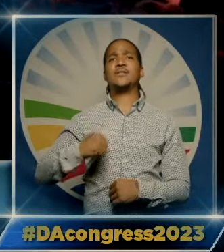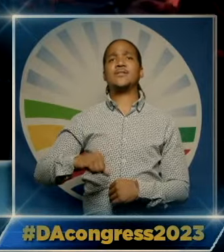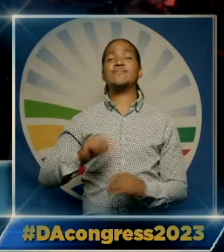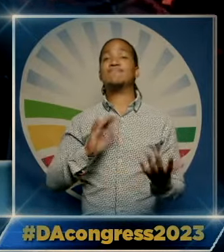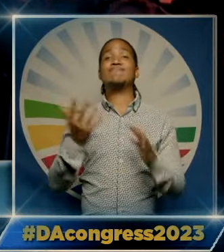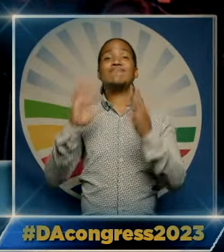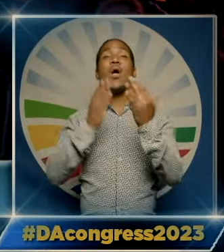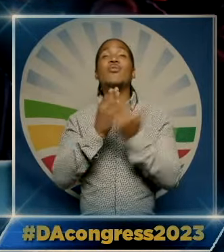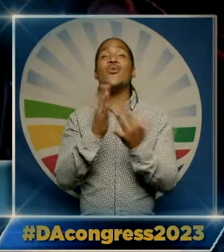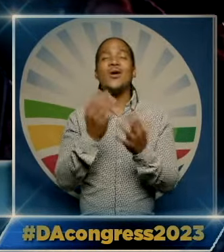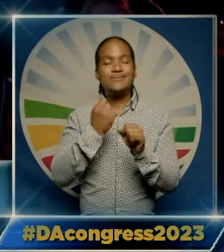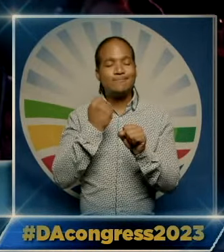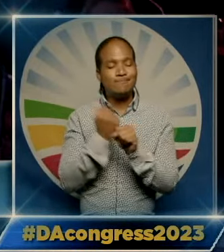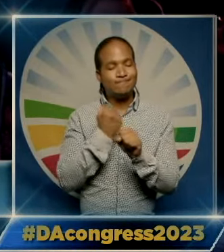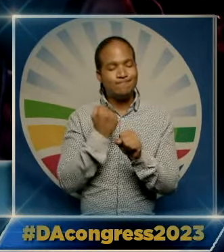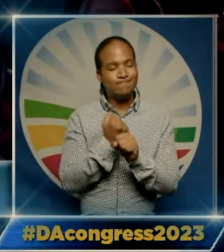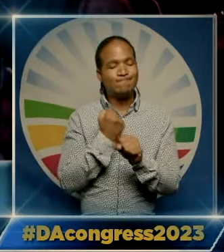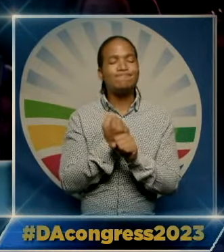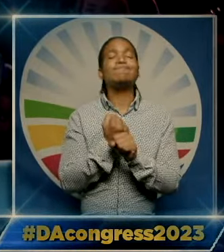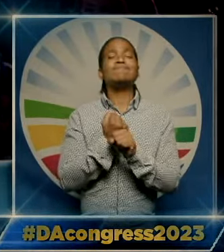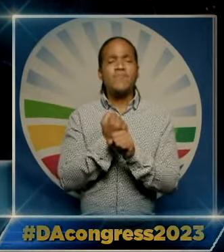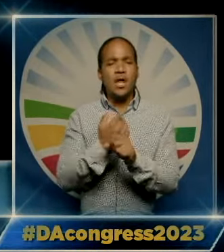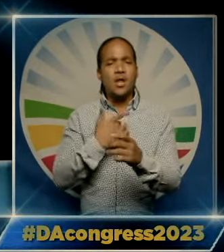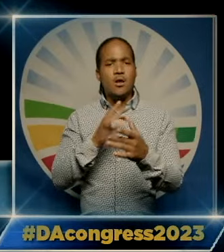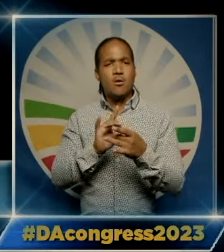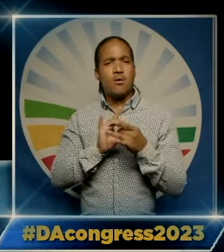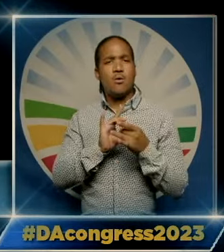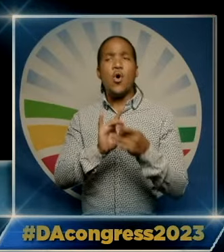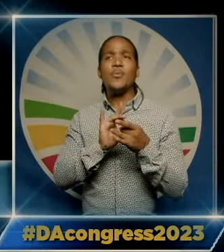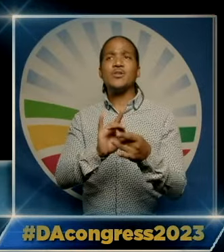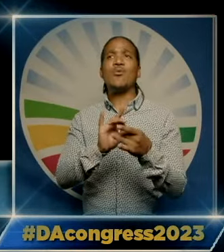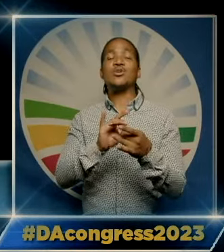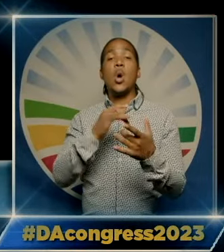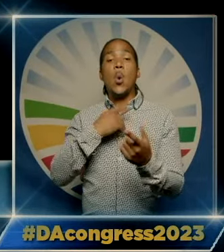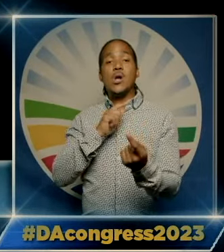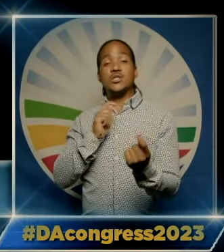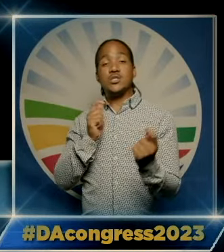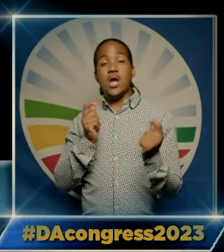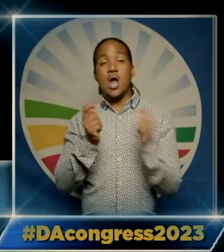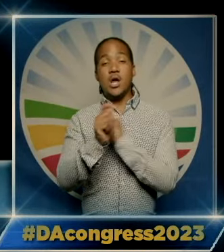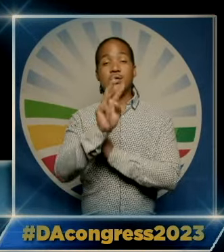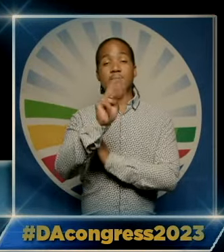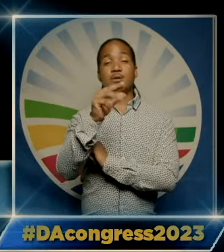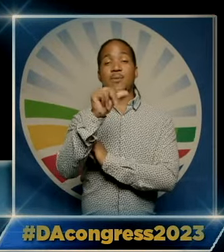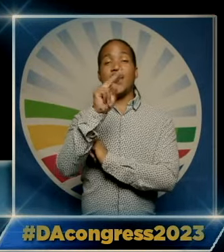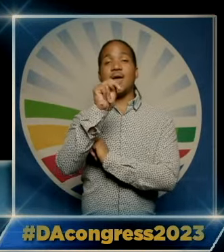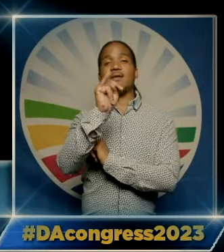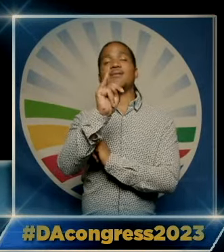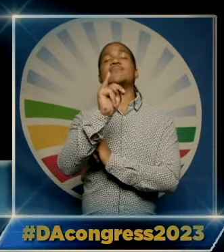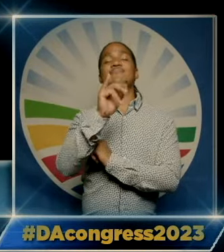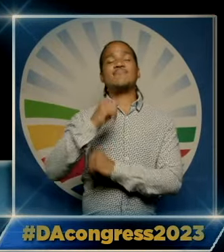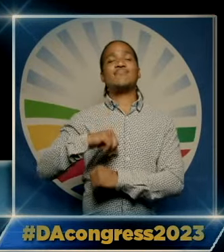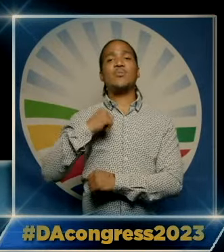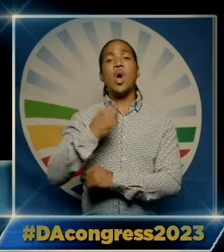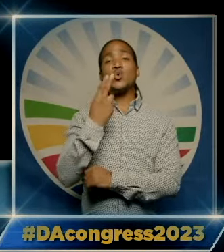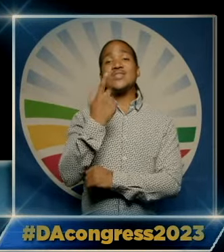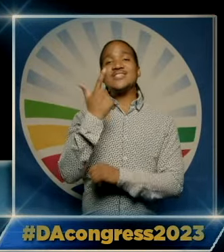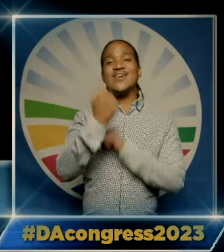Through hard work and dedication, we are turning the Umgeni local municipality around. 27